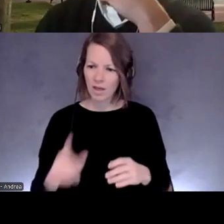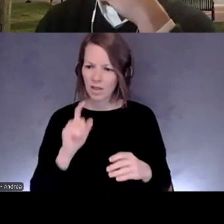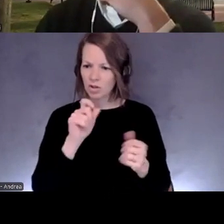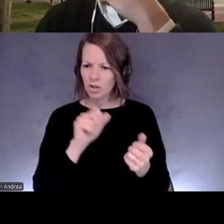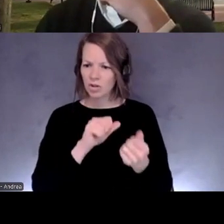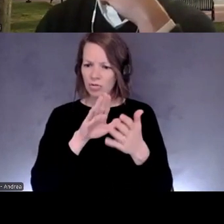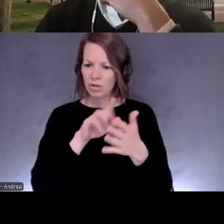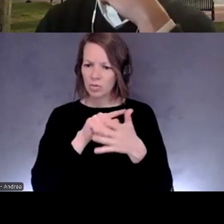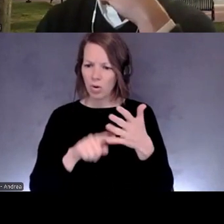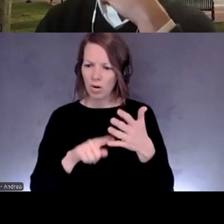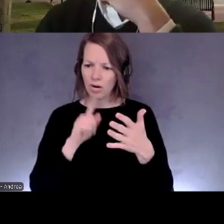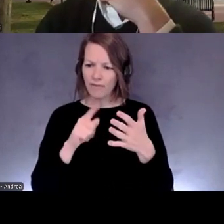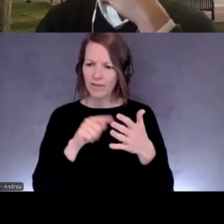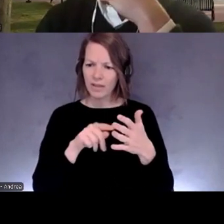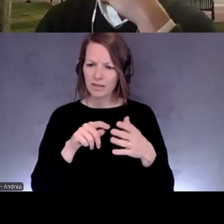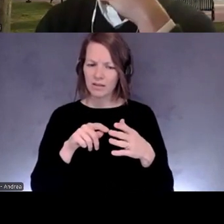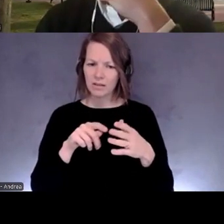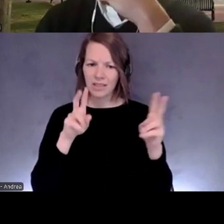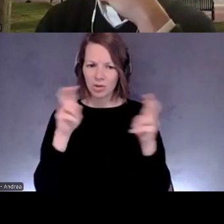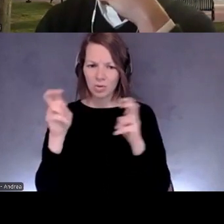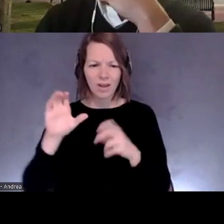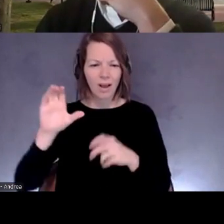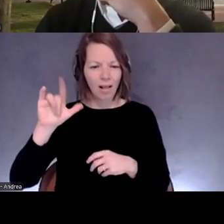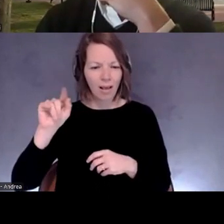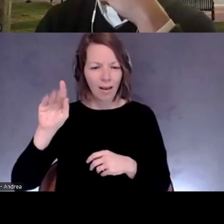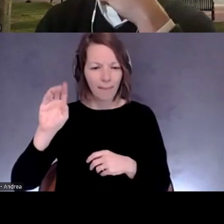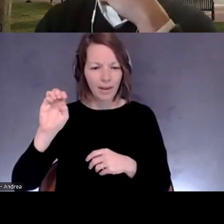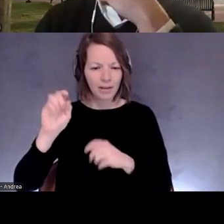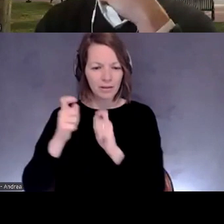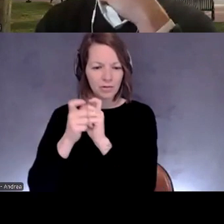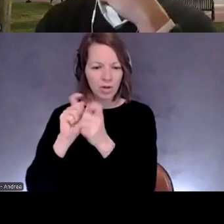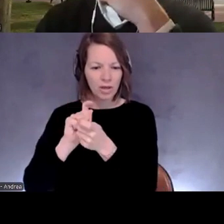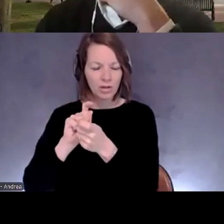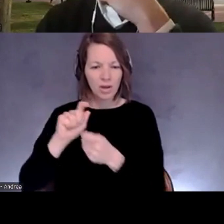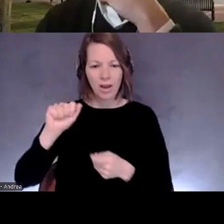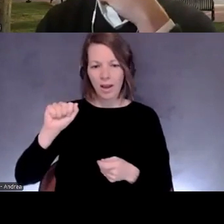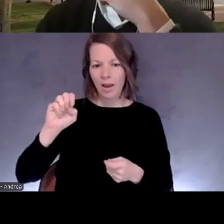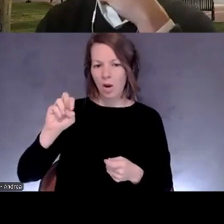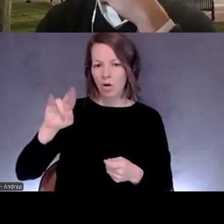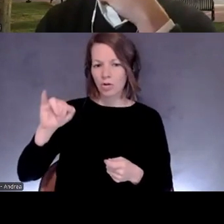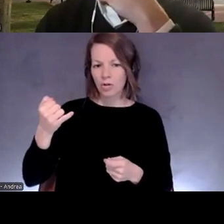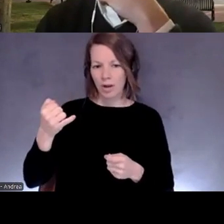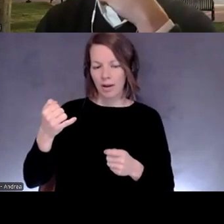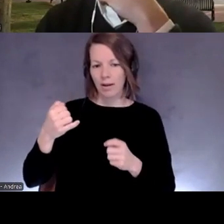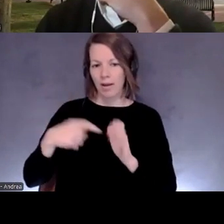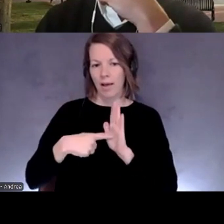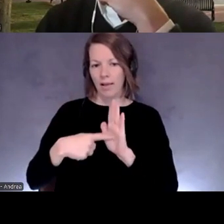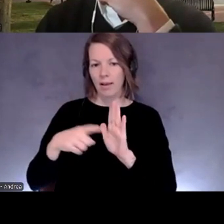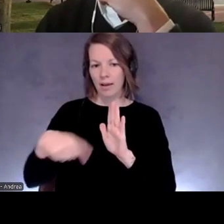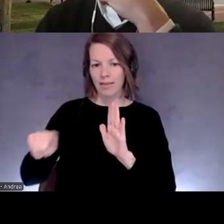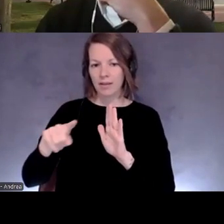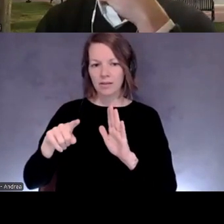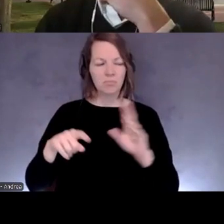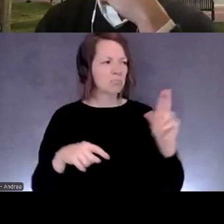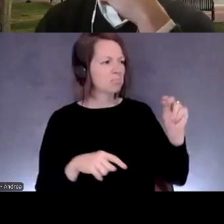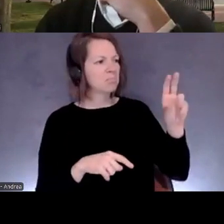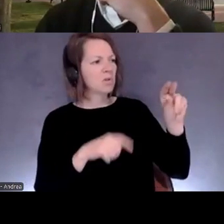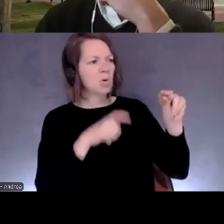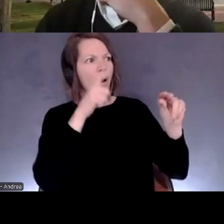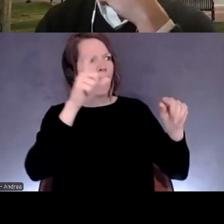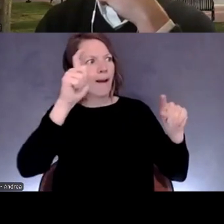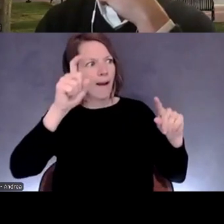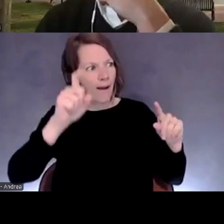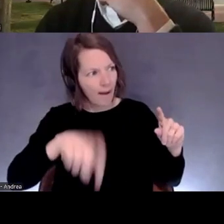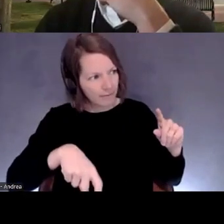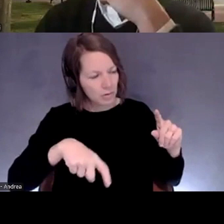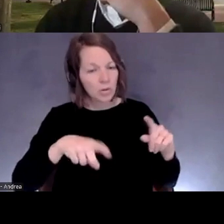of the pressing issue, for example, climate change, that the AERJ highlight in this vision. No, you don't need to. I